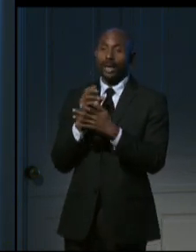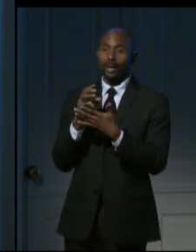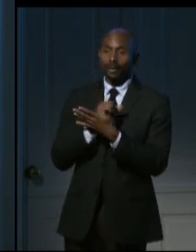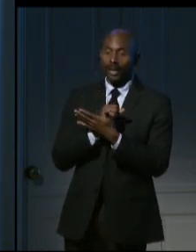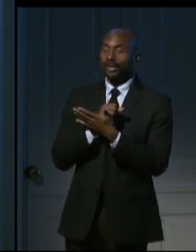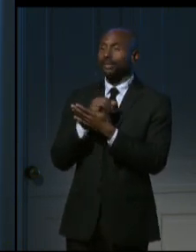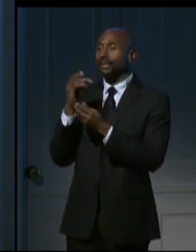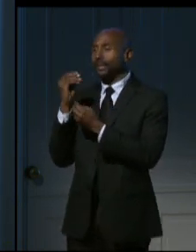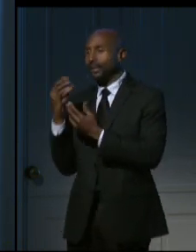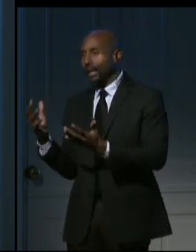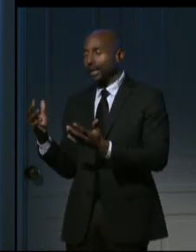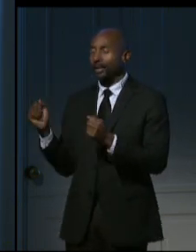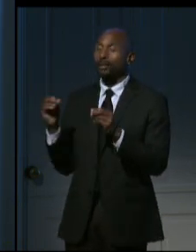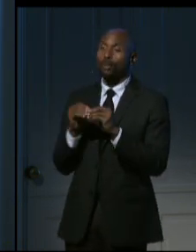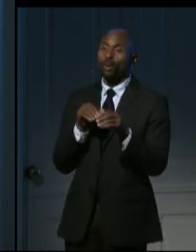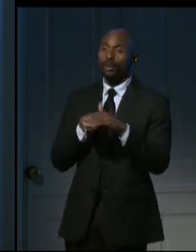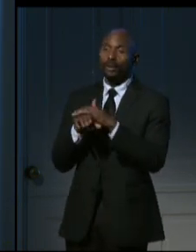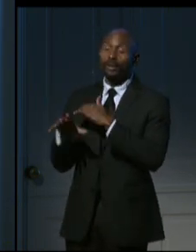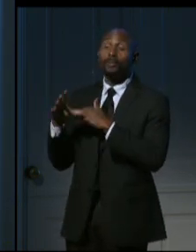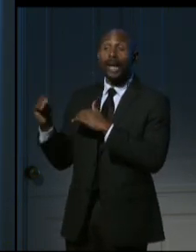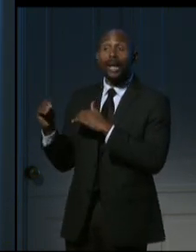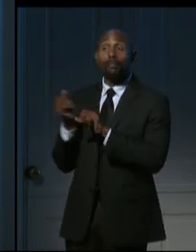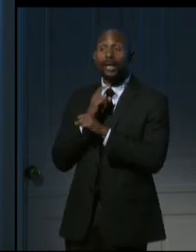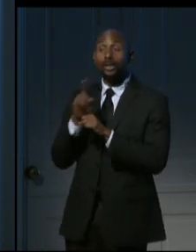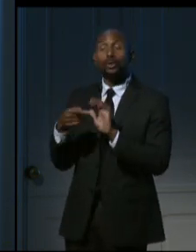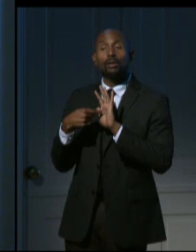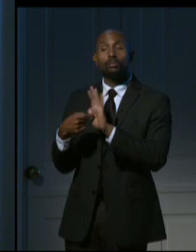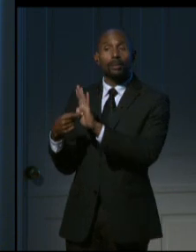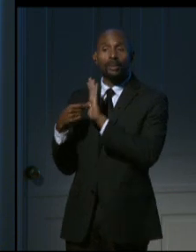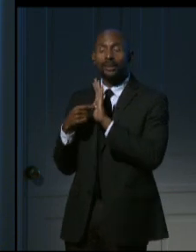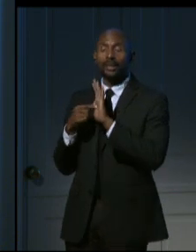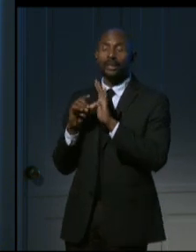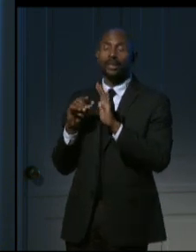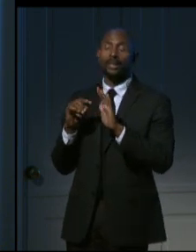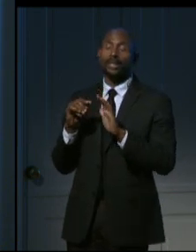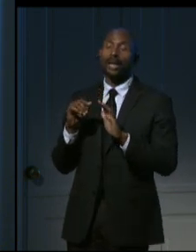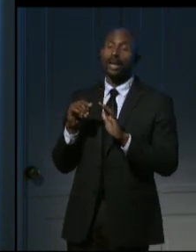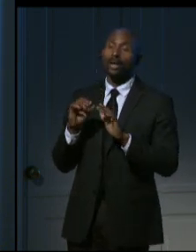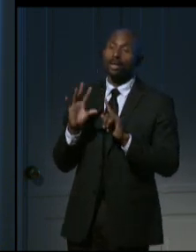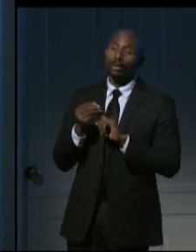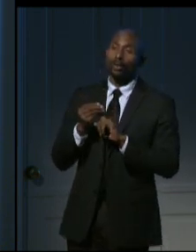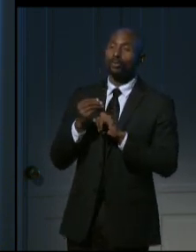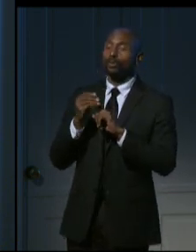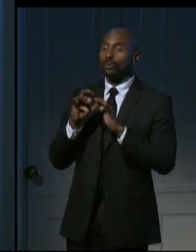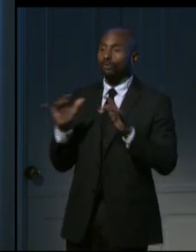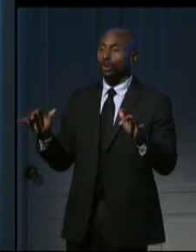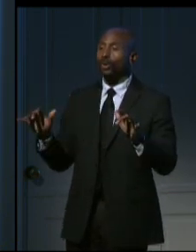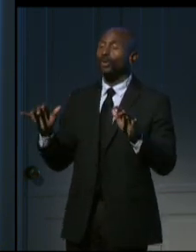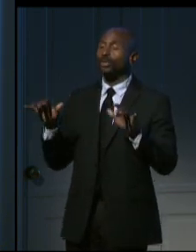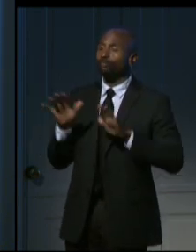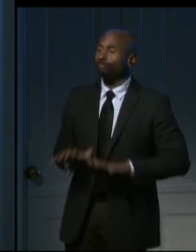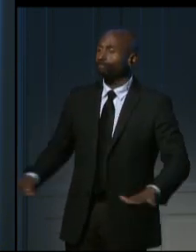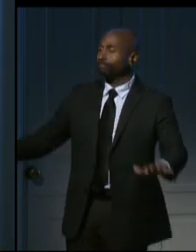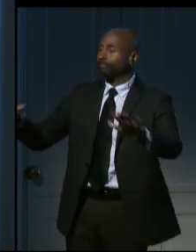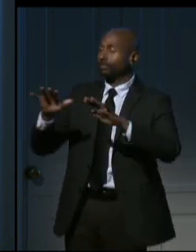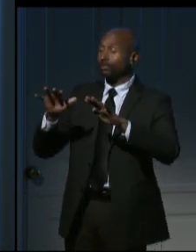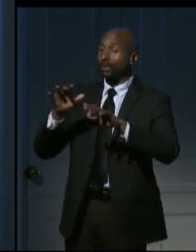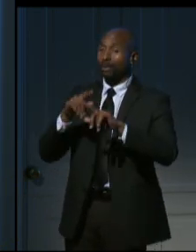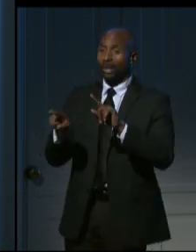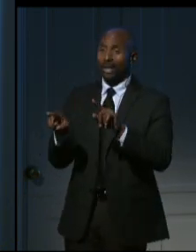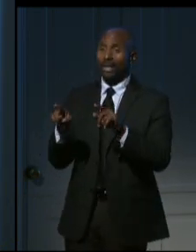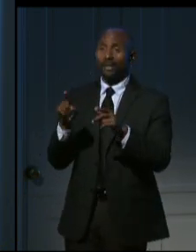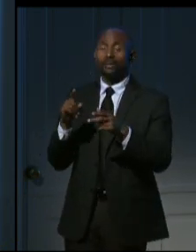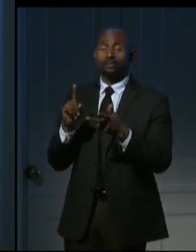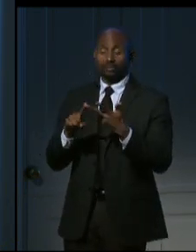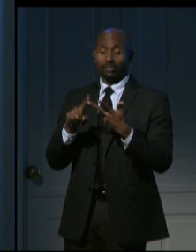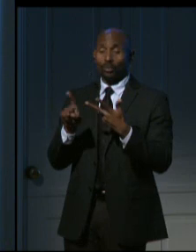and representative of our diverse cultural landscape. But we have to also remember that we hold the